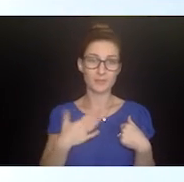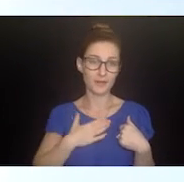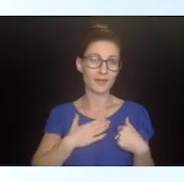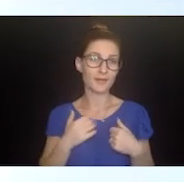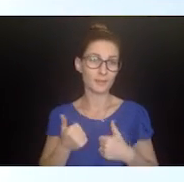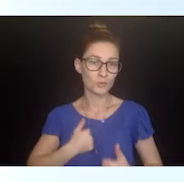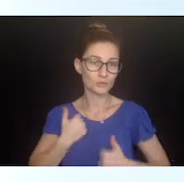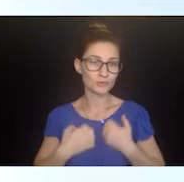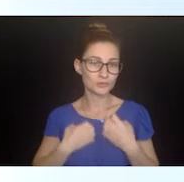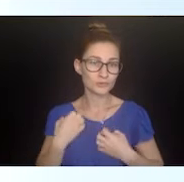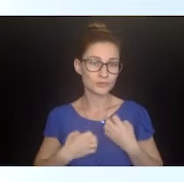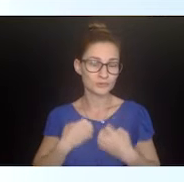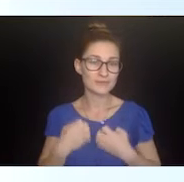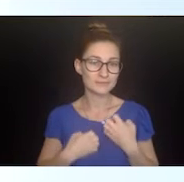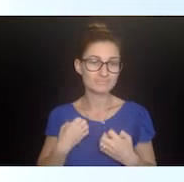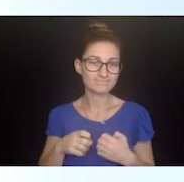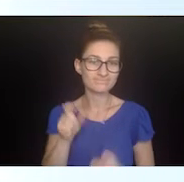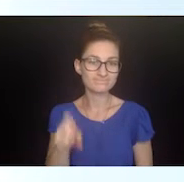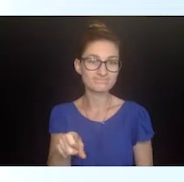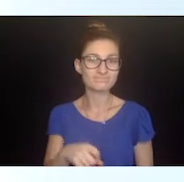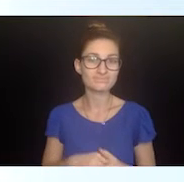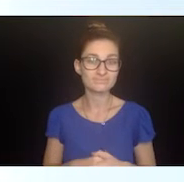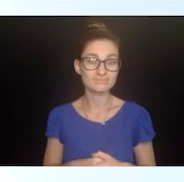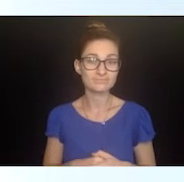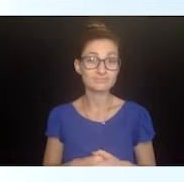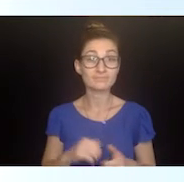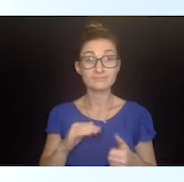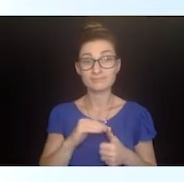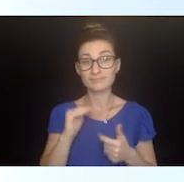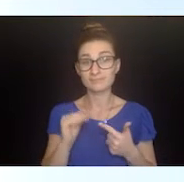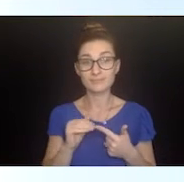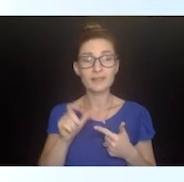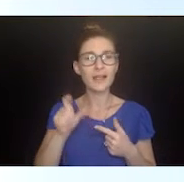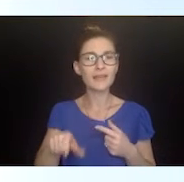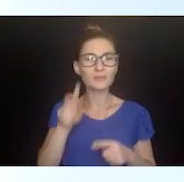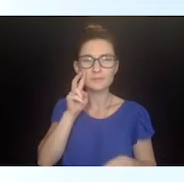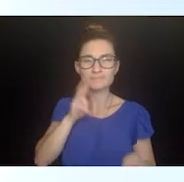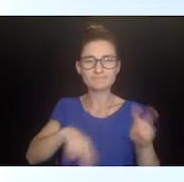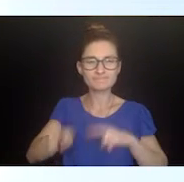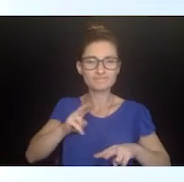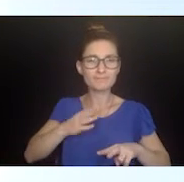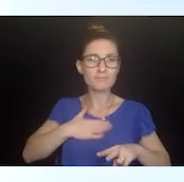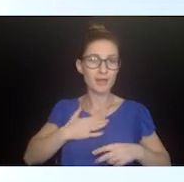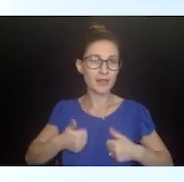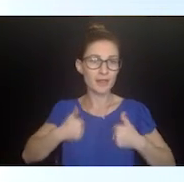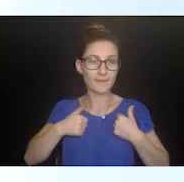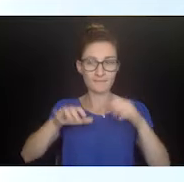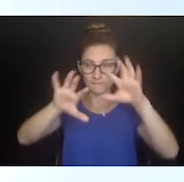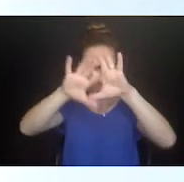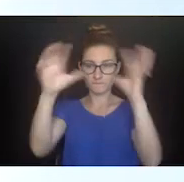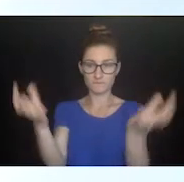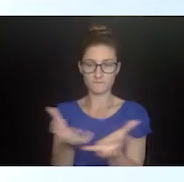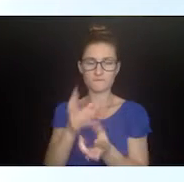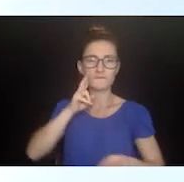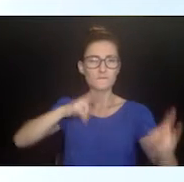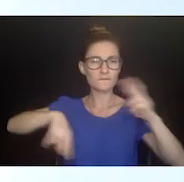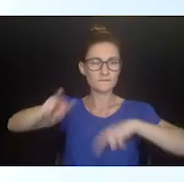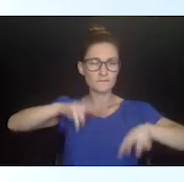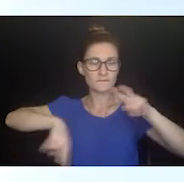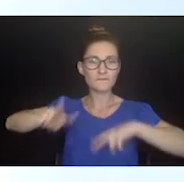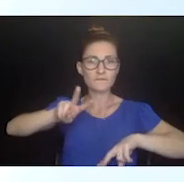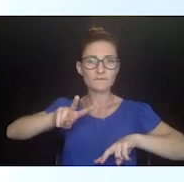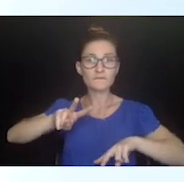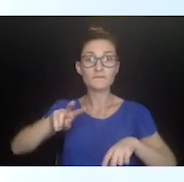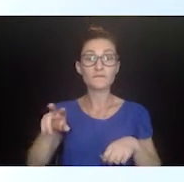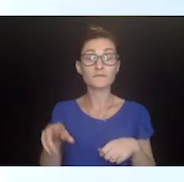my emotions. But then also I needed to look at my life in a very holistic way. And